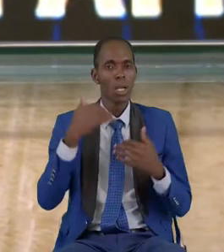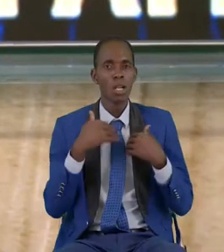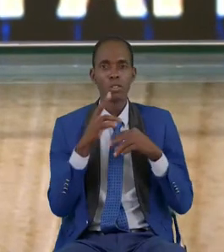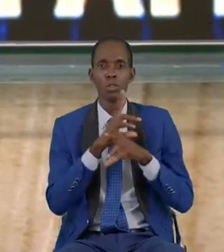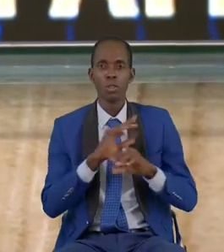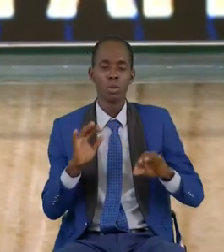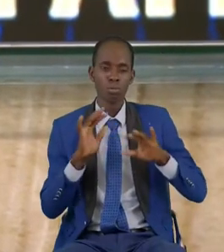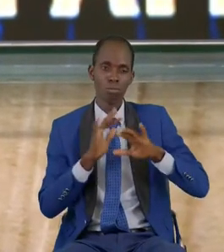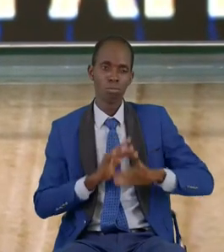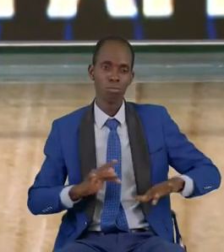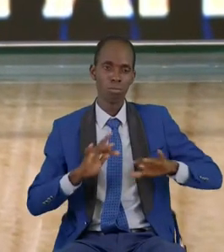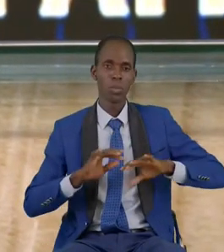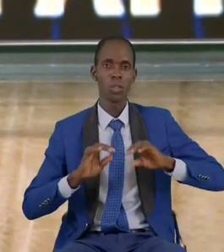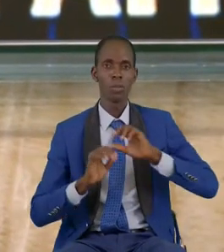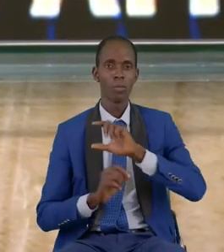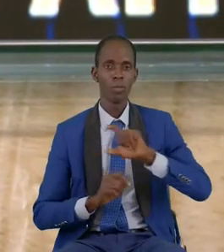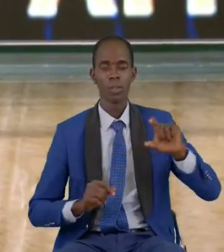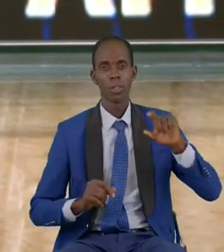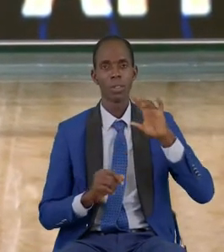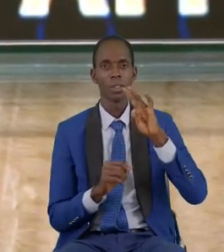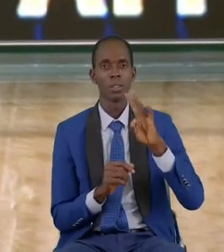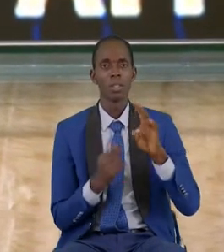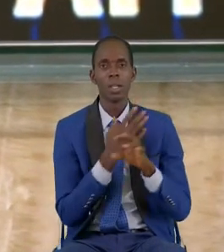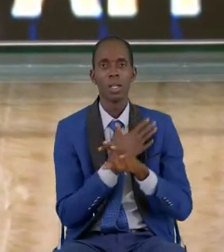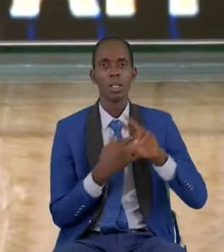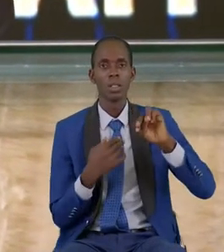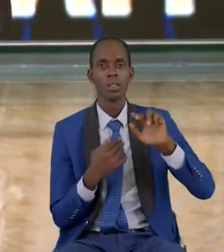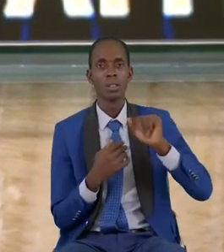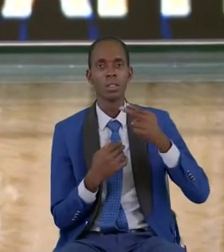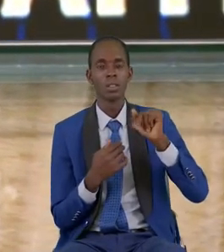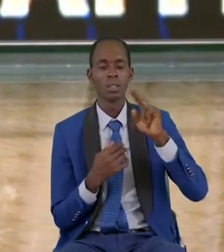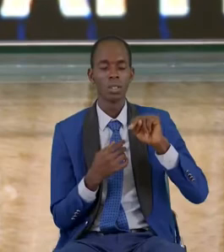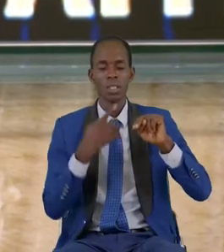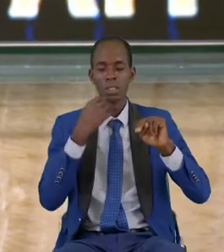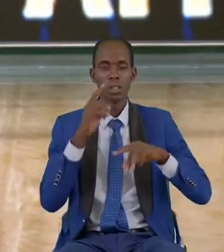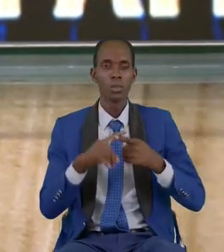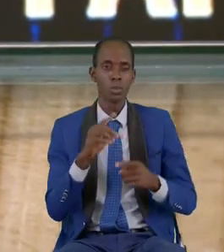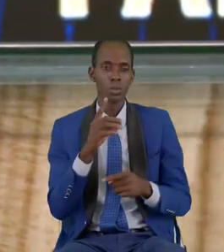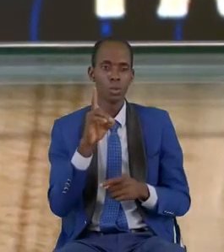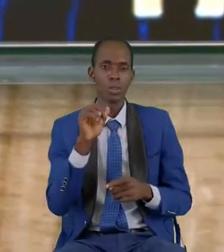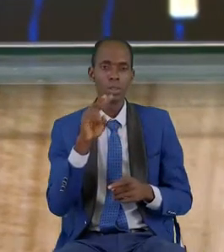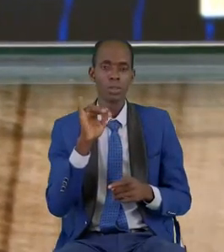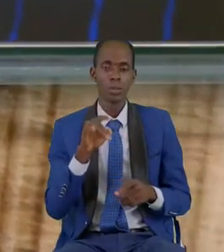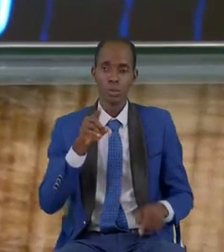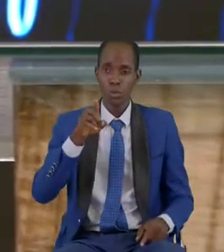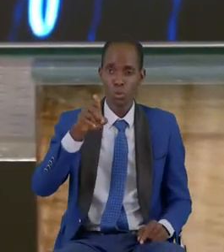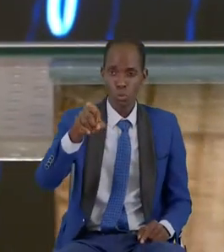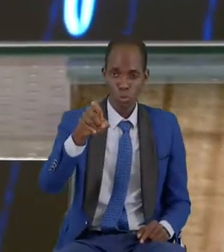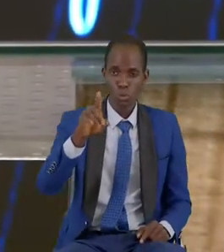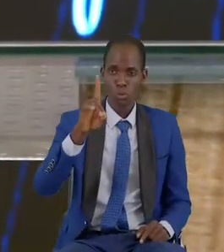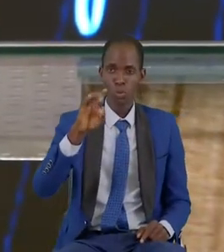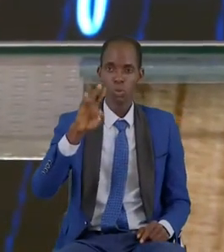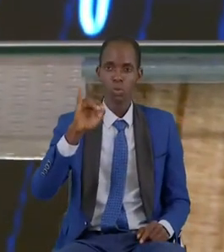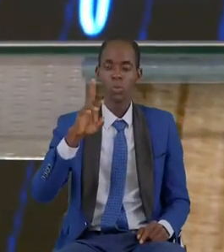Verse 7 says, and Nathan said to David, thou art the